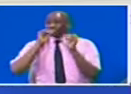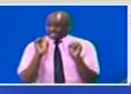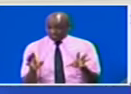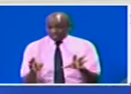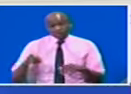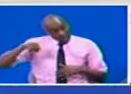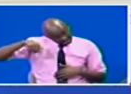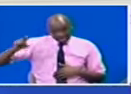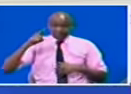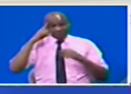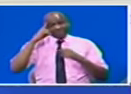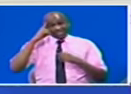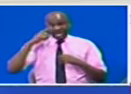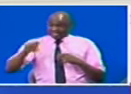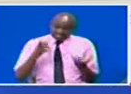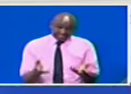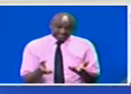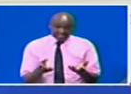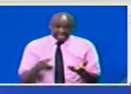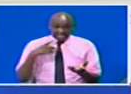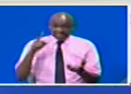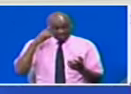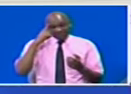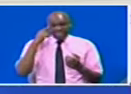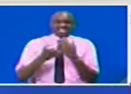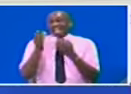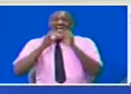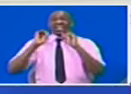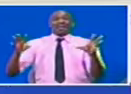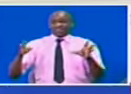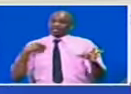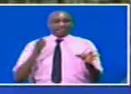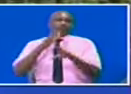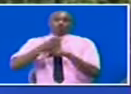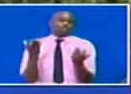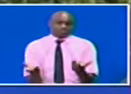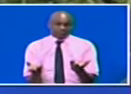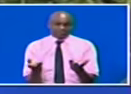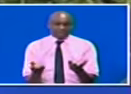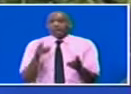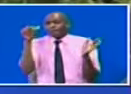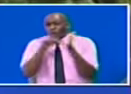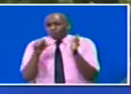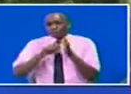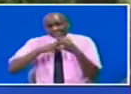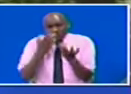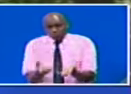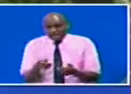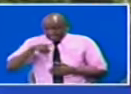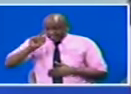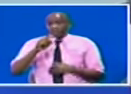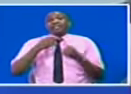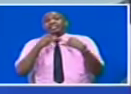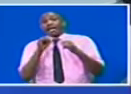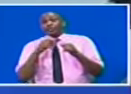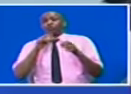she did not mind much about that. The chaos KTN's Joy Doreen Biira was trying